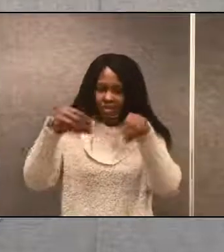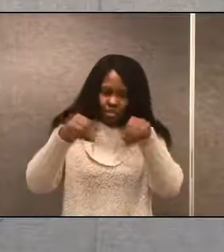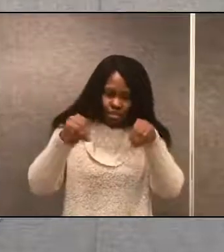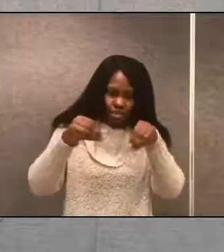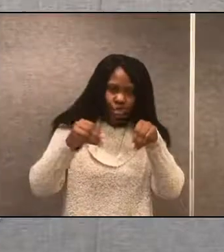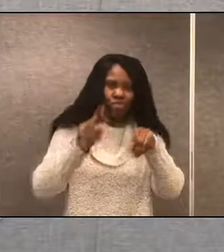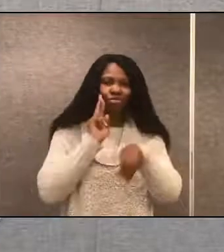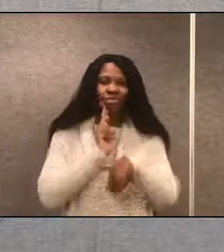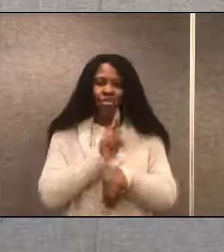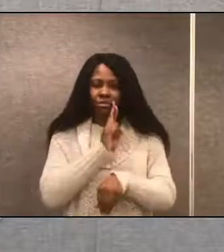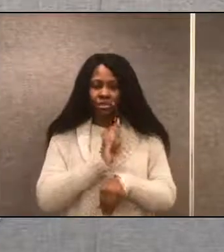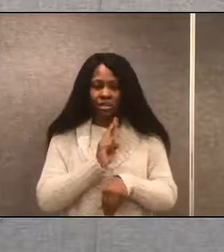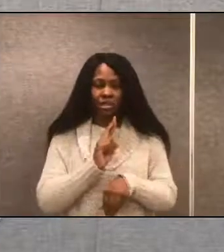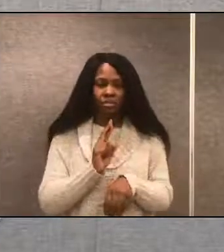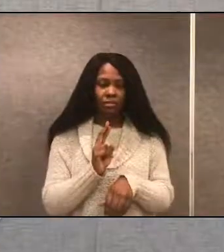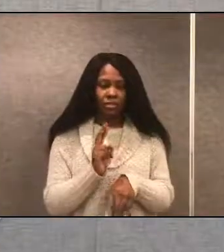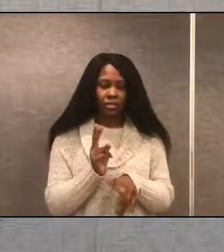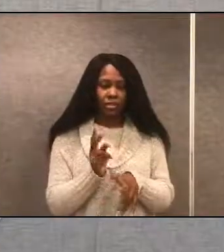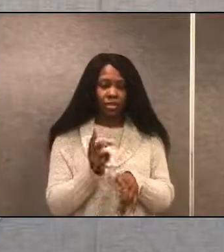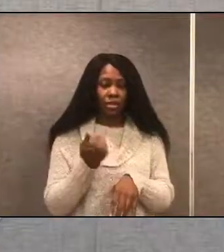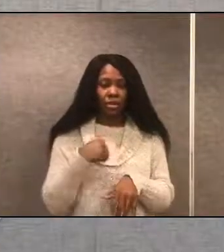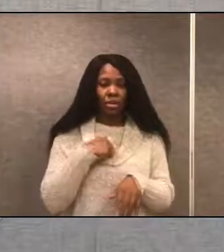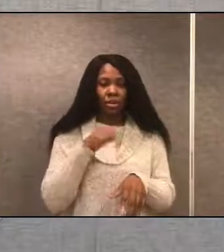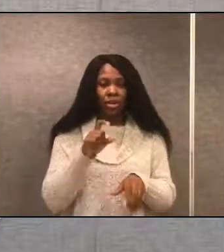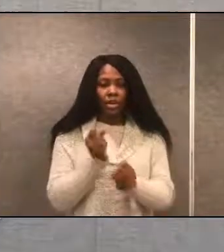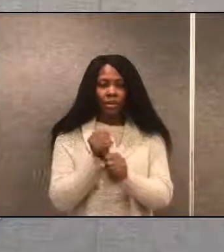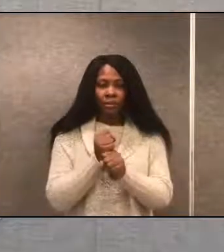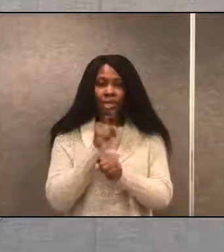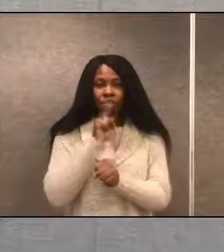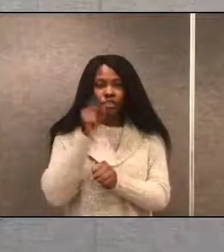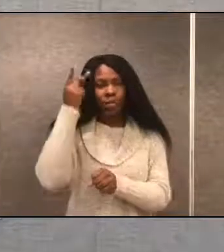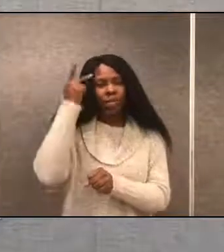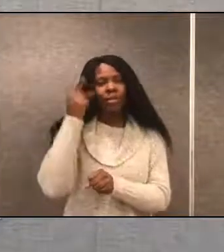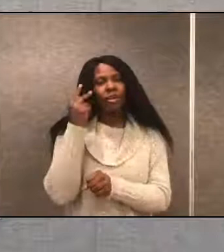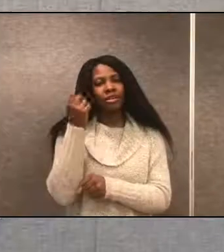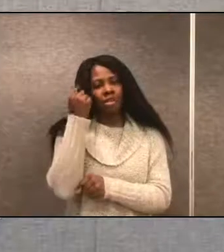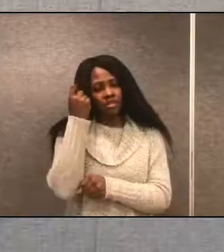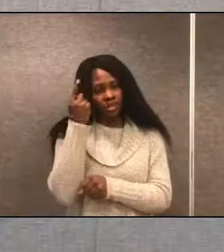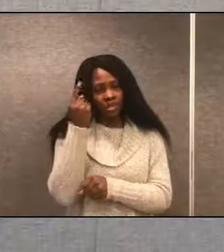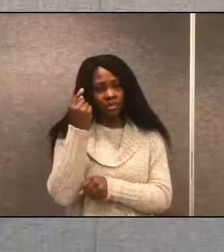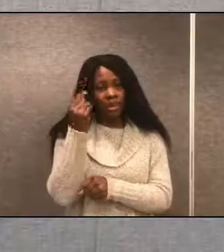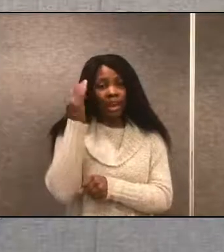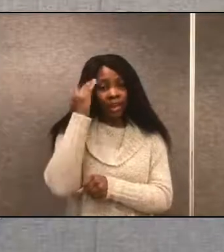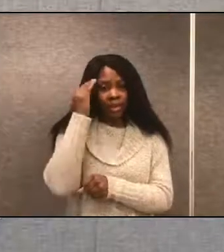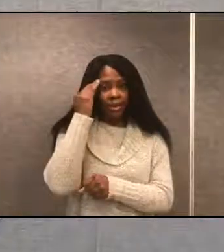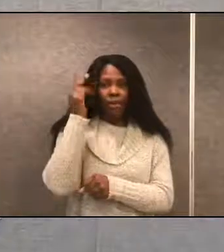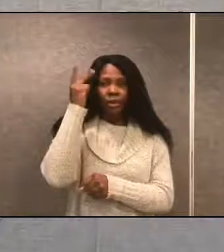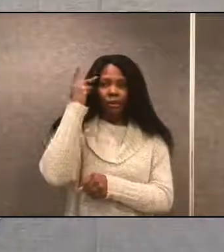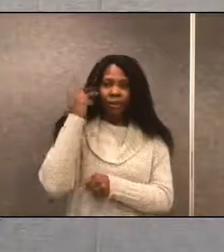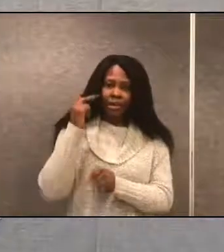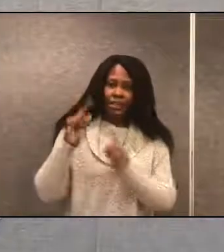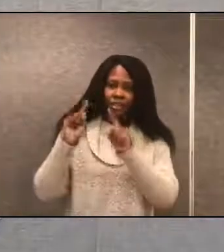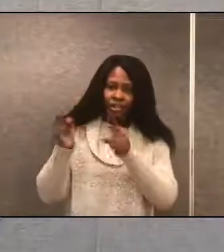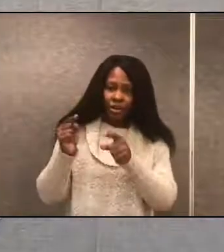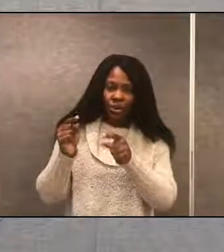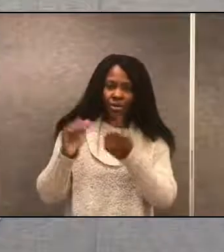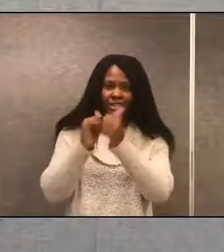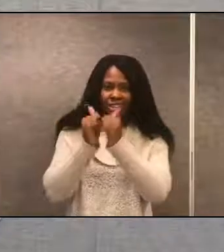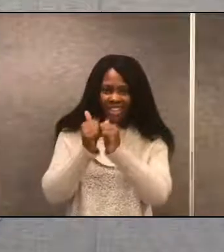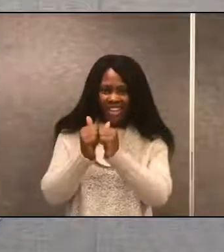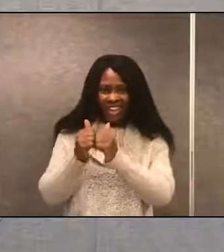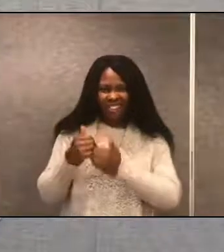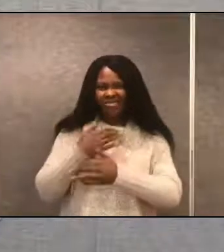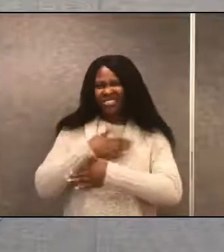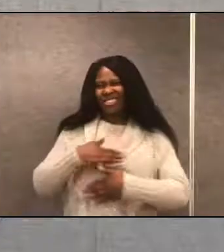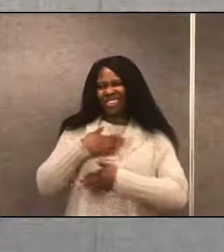later. So we got to make sure that parents understand. I know some of them have been going to the games and enjoying it, but we're at a point